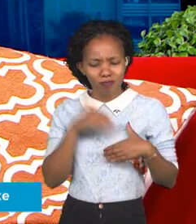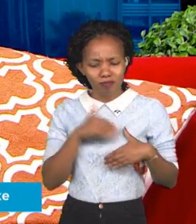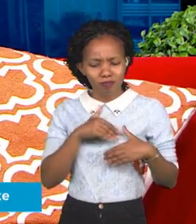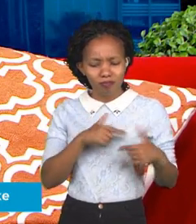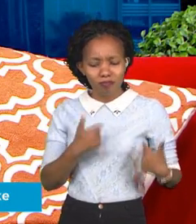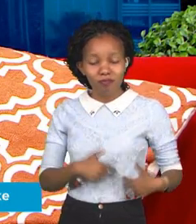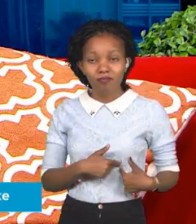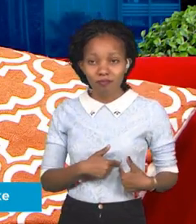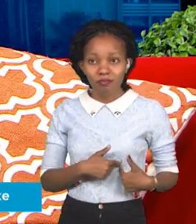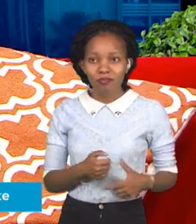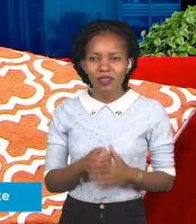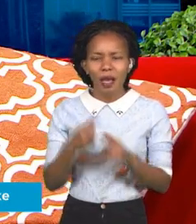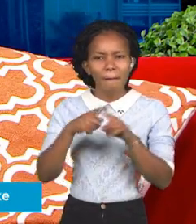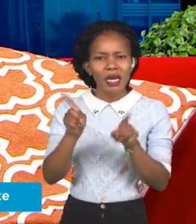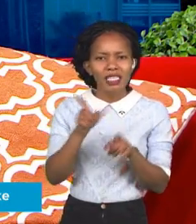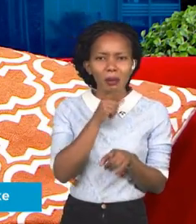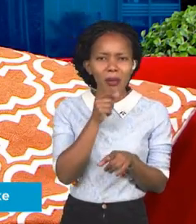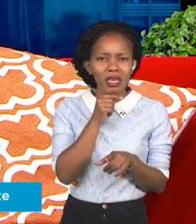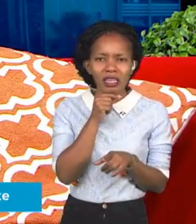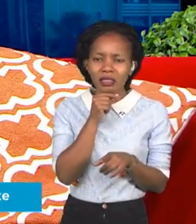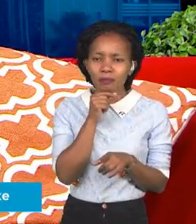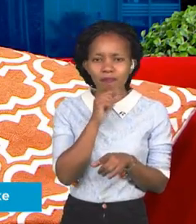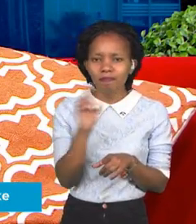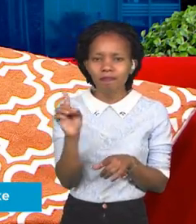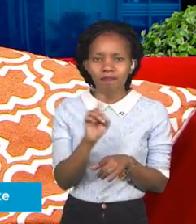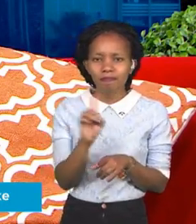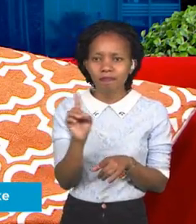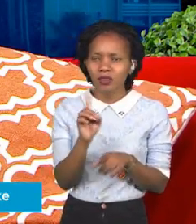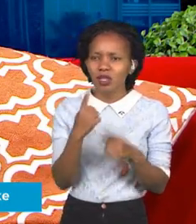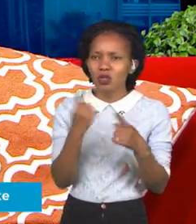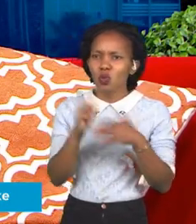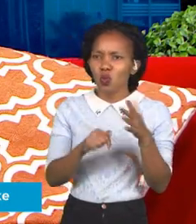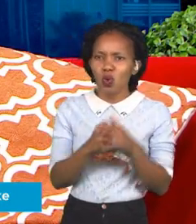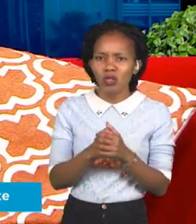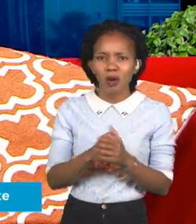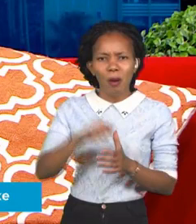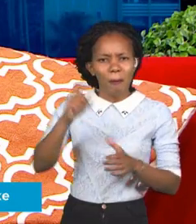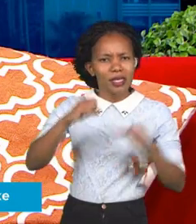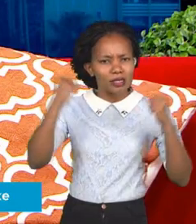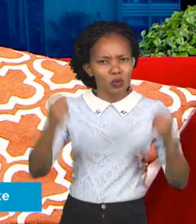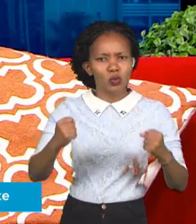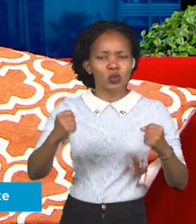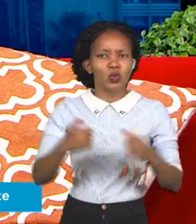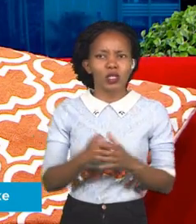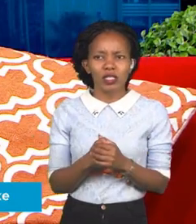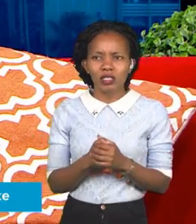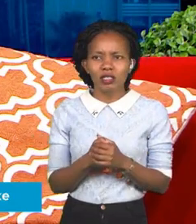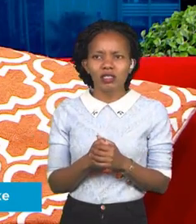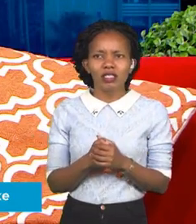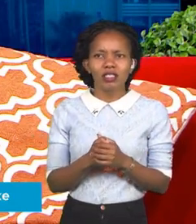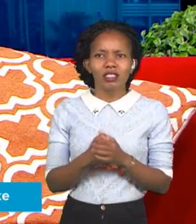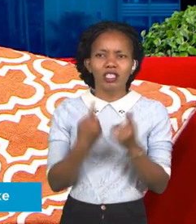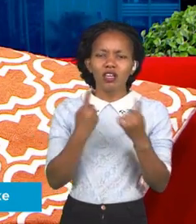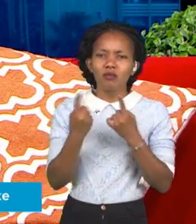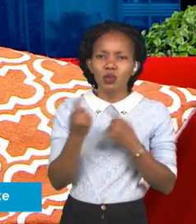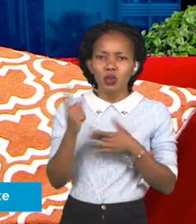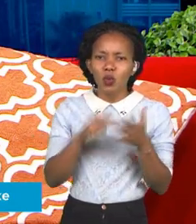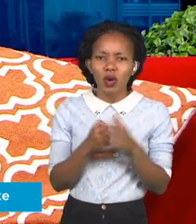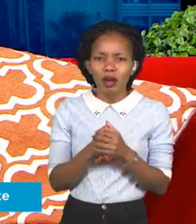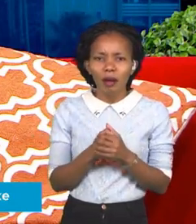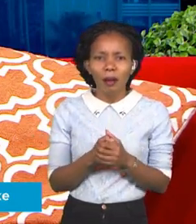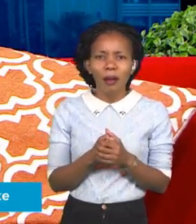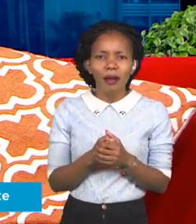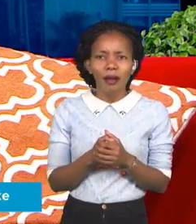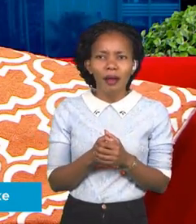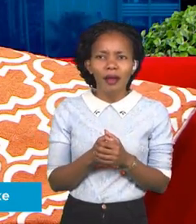them. But men have been raised up to be told that they should be strong, to be told that they should